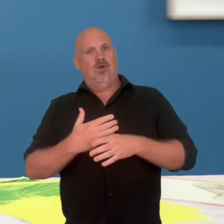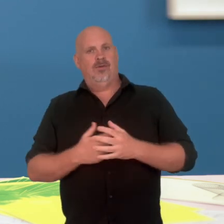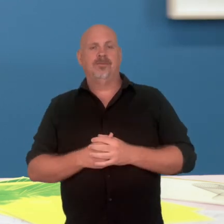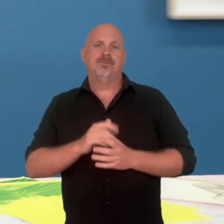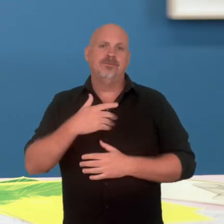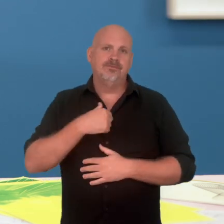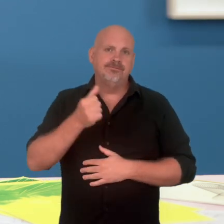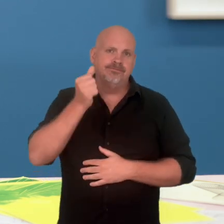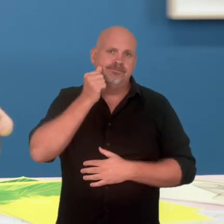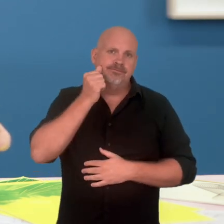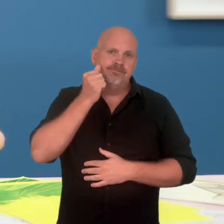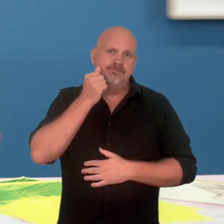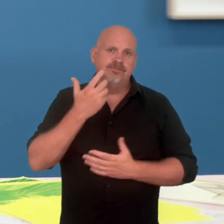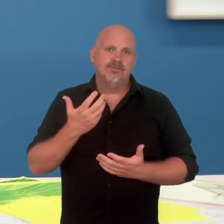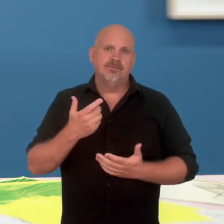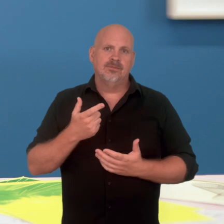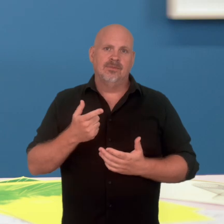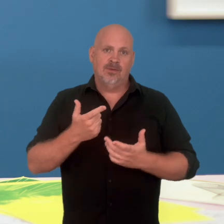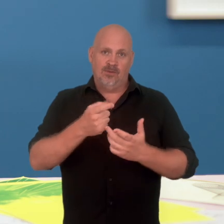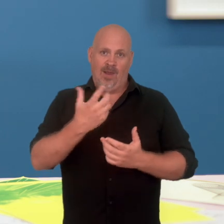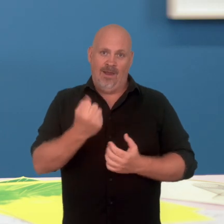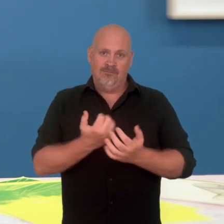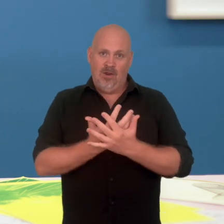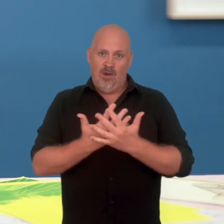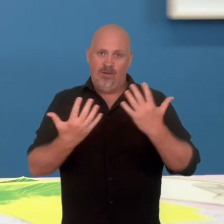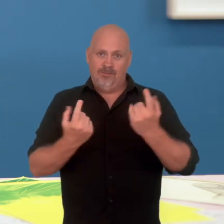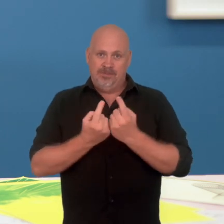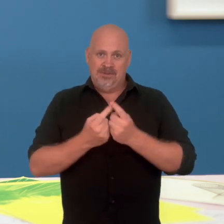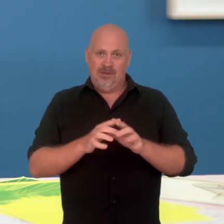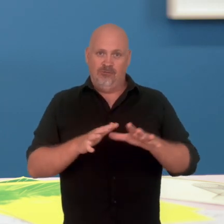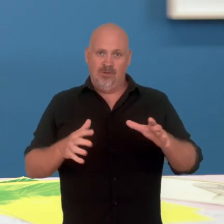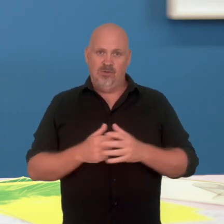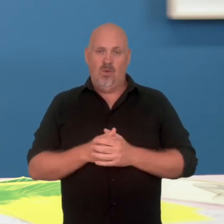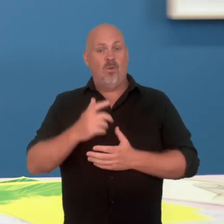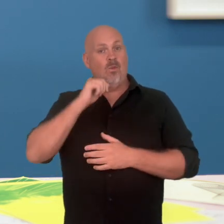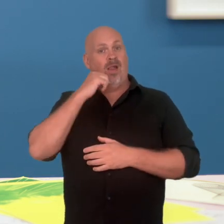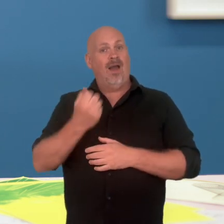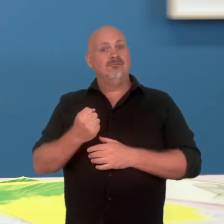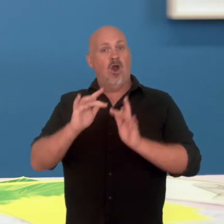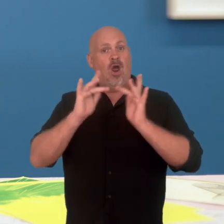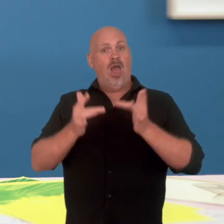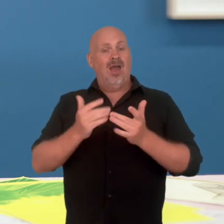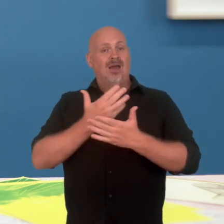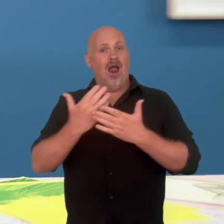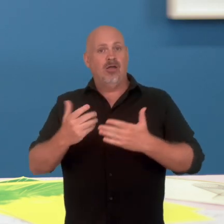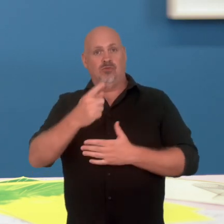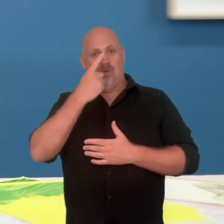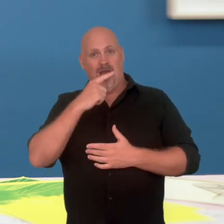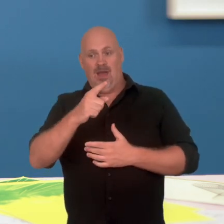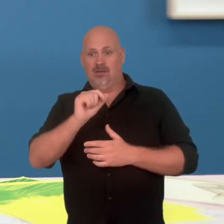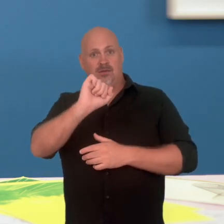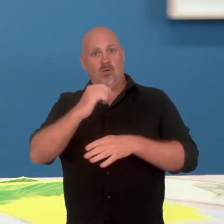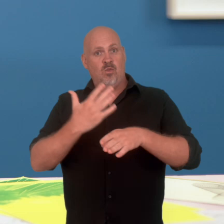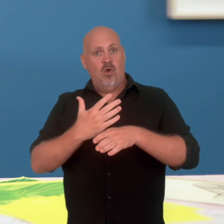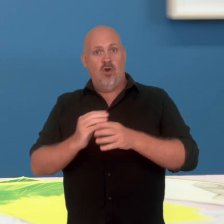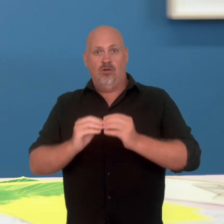I'm aware that you're going to have a lot of these materials too. So there will be an online gallery where you can also display your work. And I'm very curious